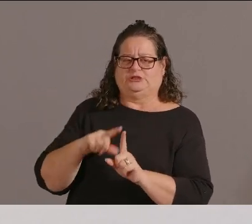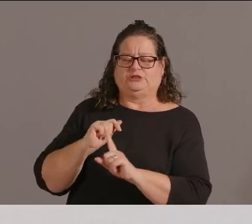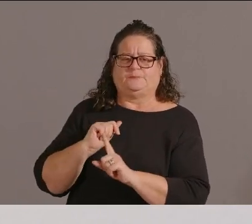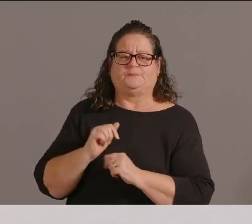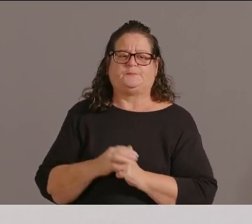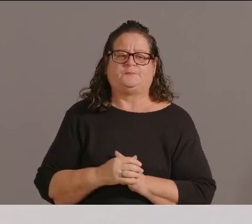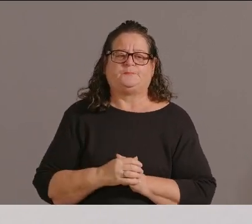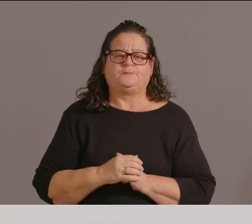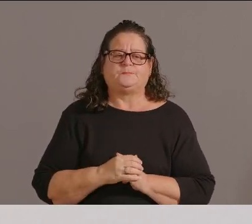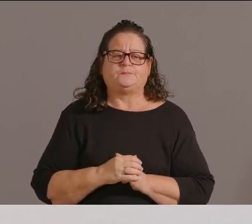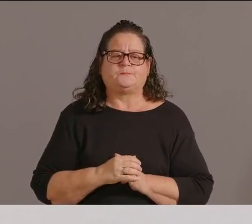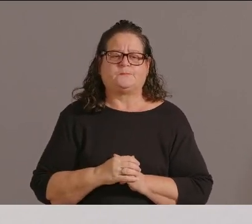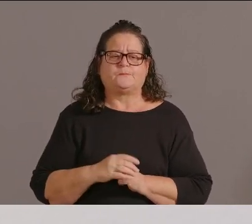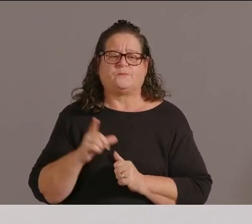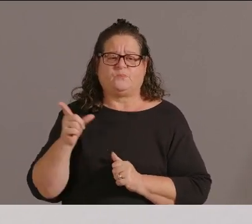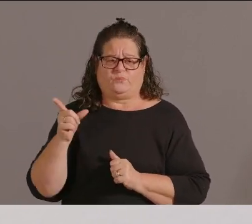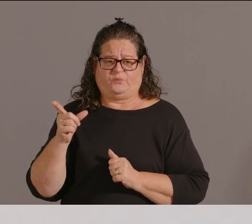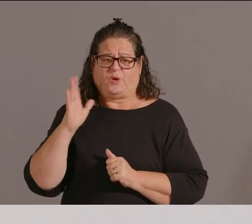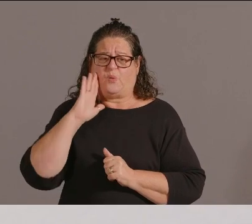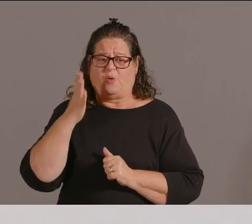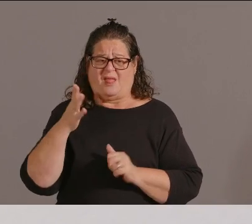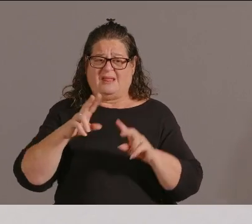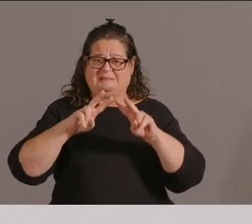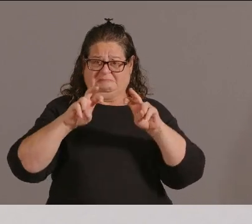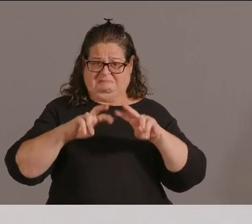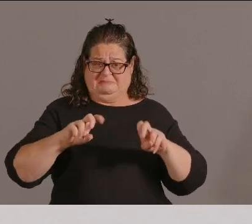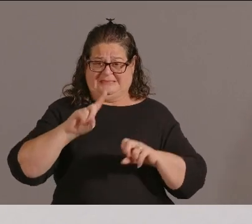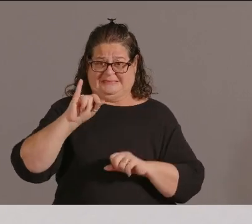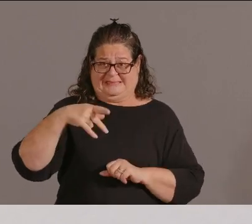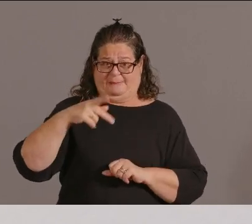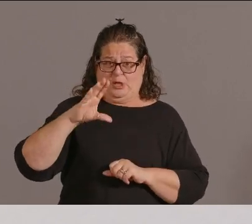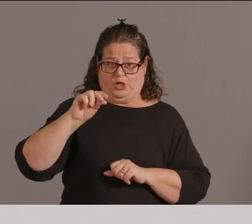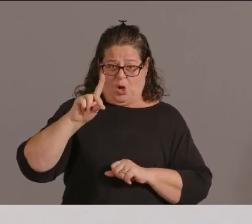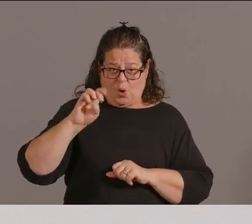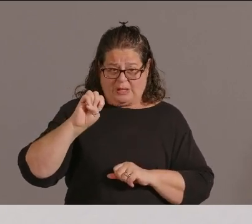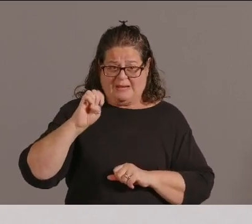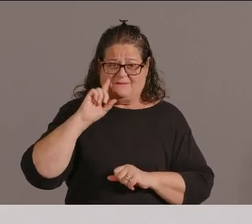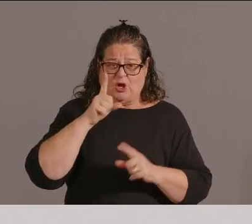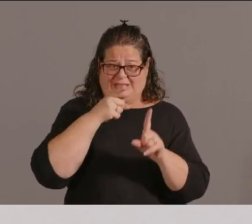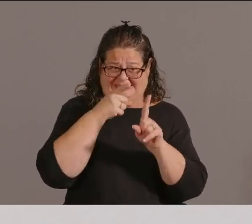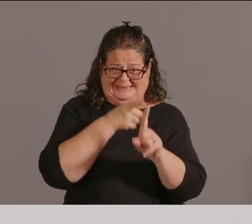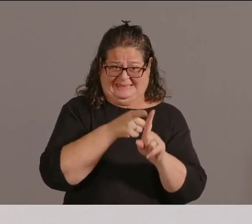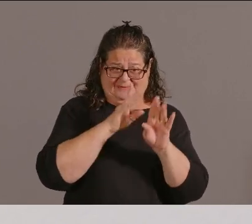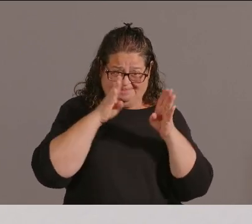that you'll be looking at zip codes at the intensive targeted outreach, some of the zip codes in